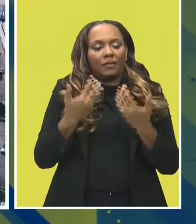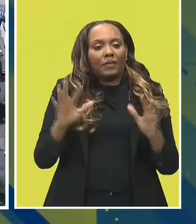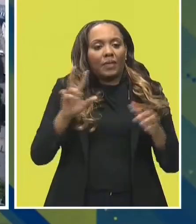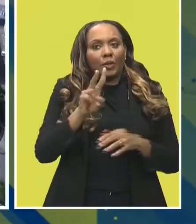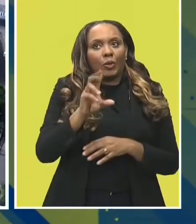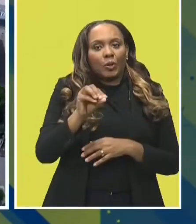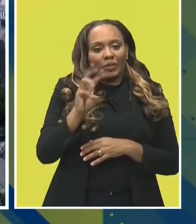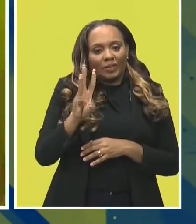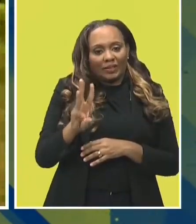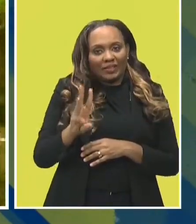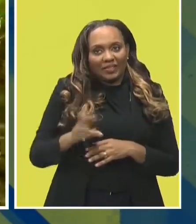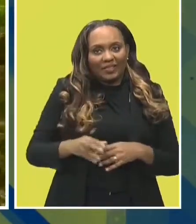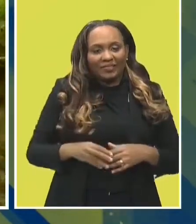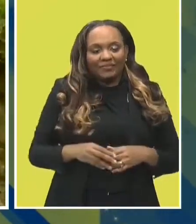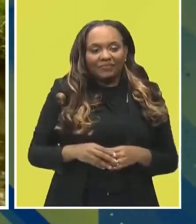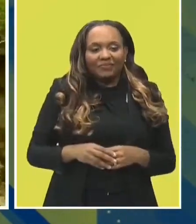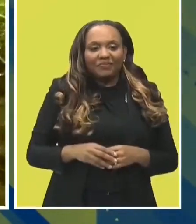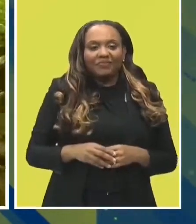2006.